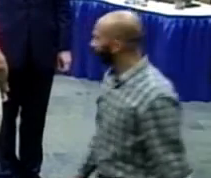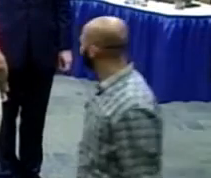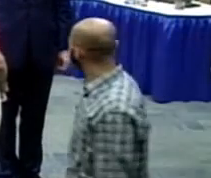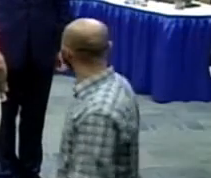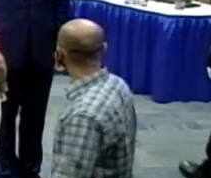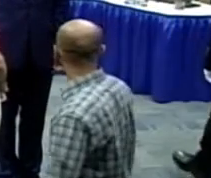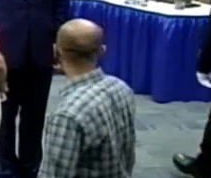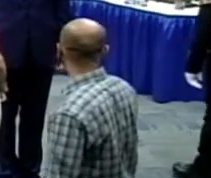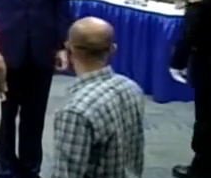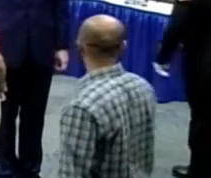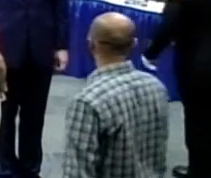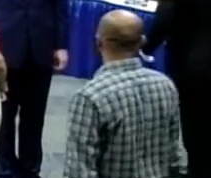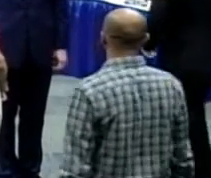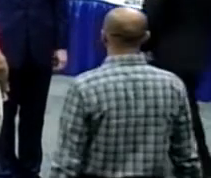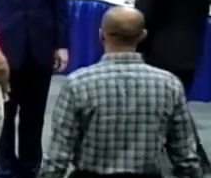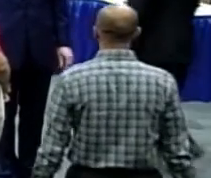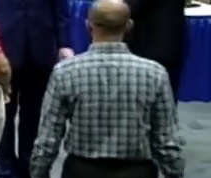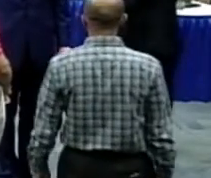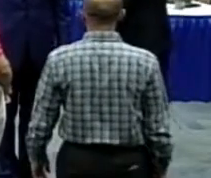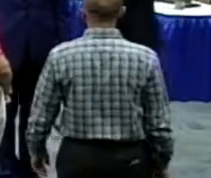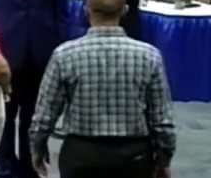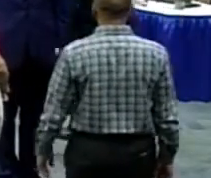of the highway guys.